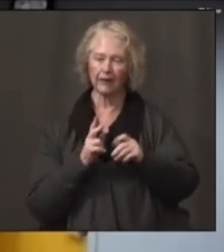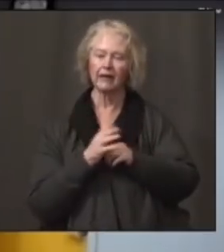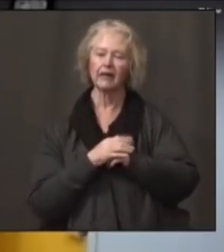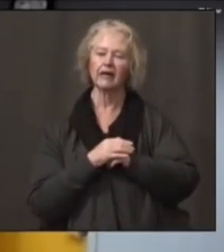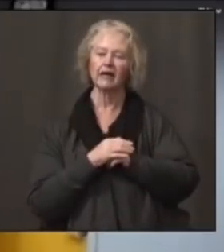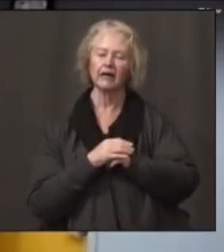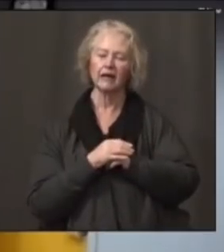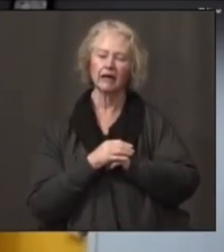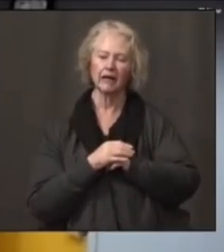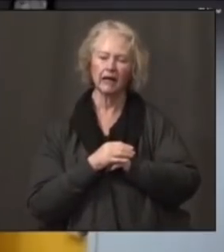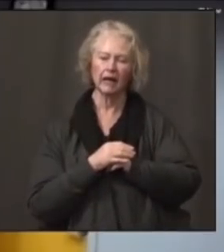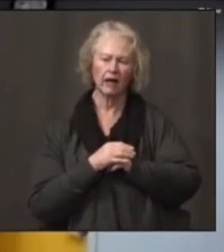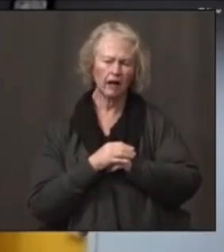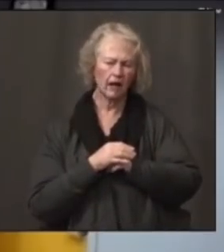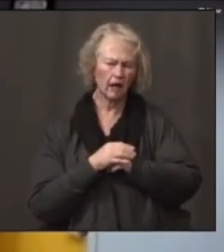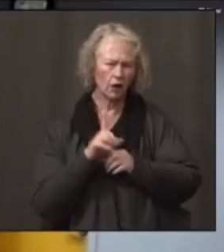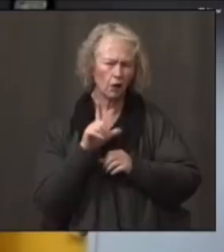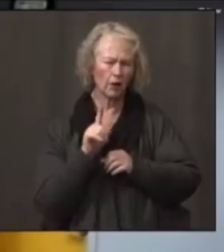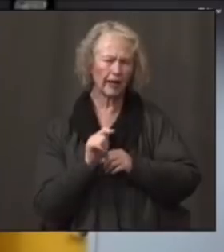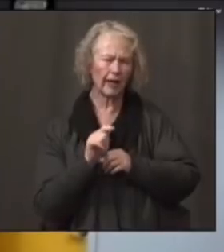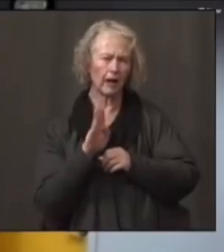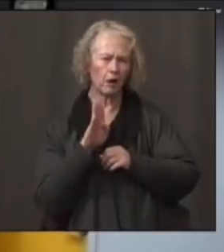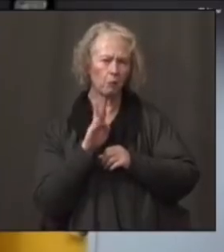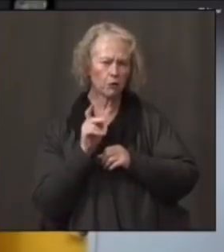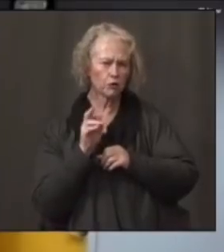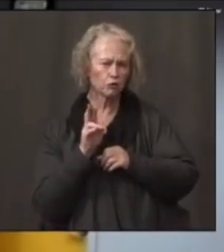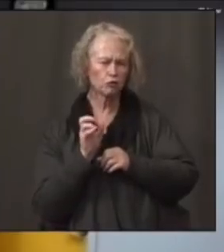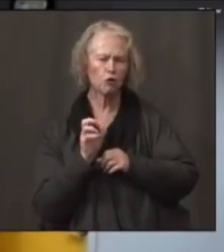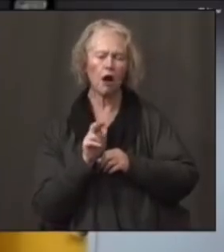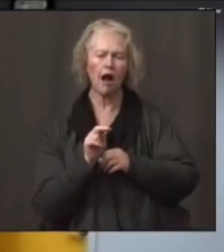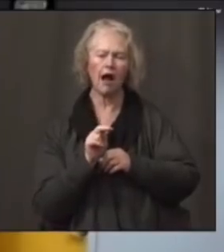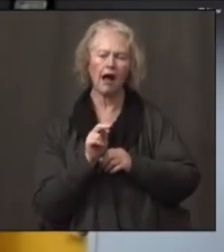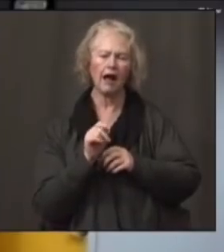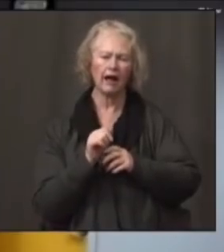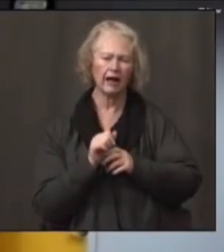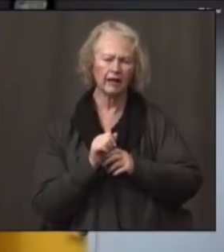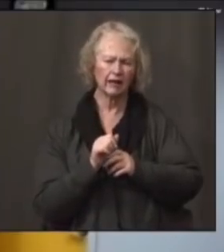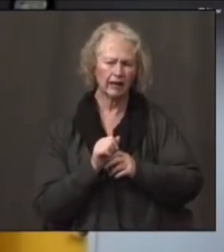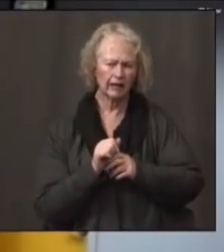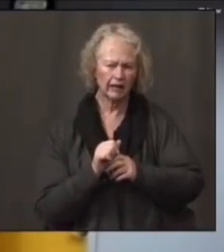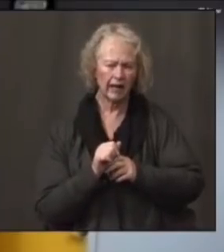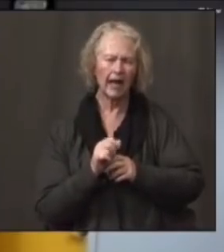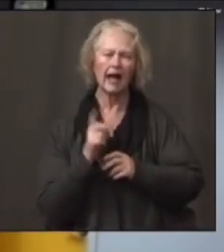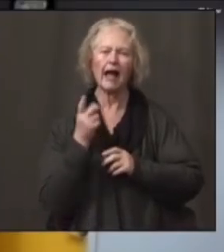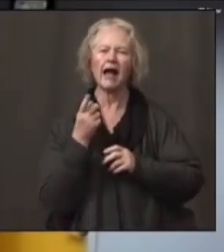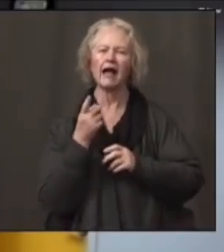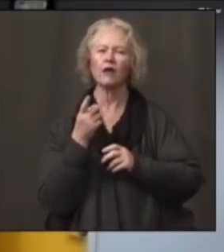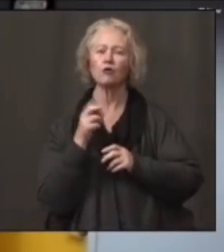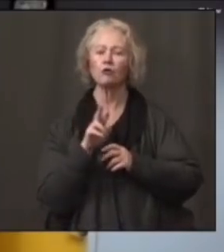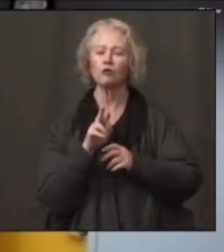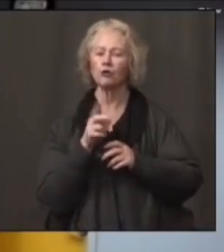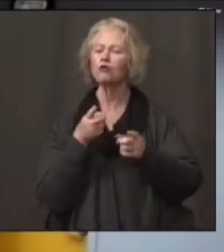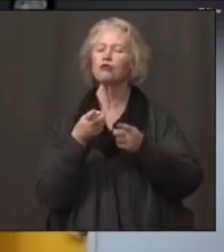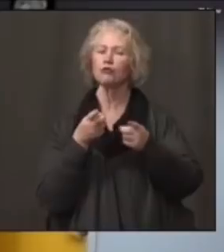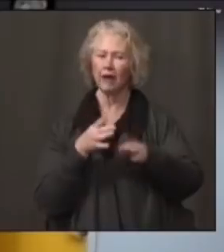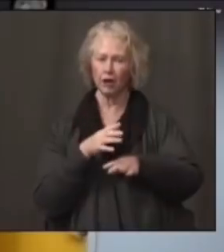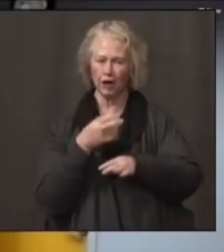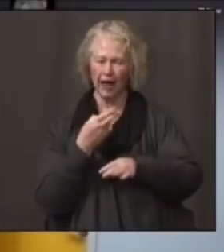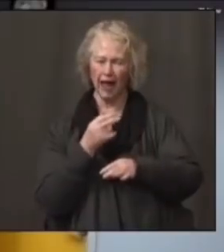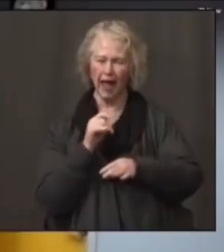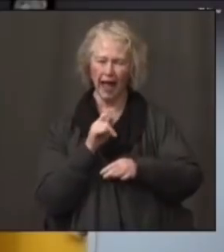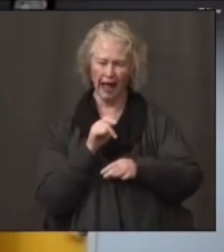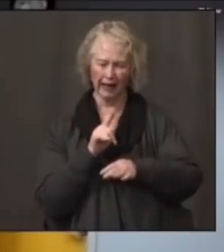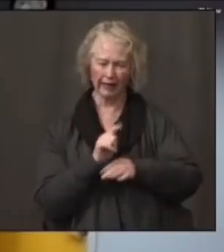Brenda Bergeron, Deputy Commissioner Rush Kittle, and Director William Hackett. So folks,